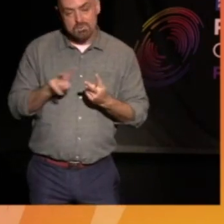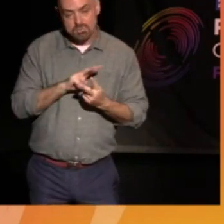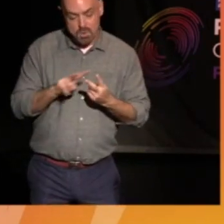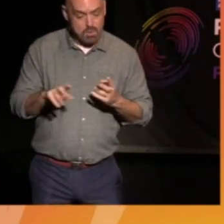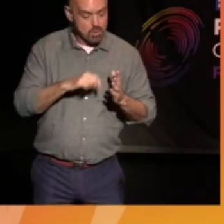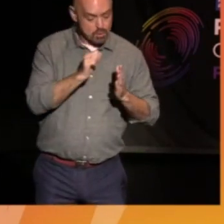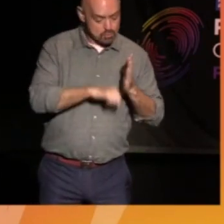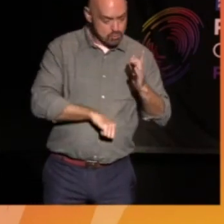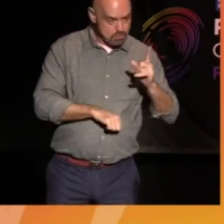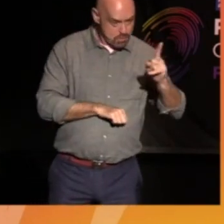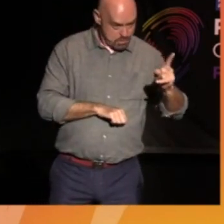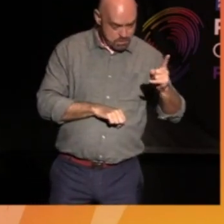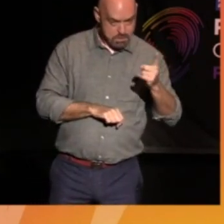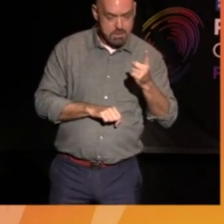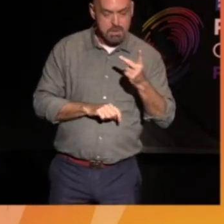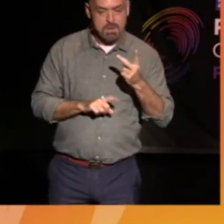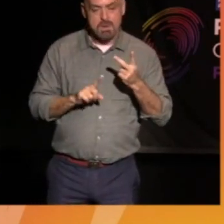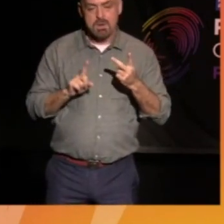consumers' power as well as